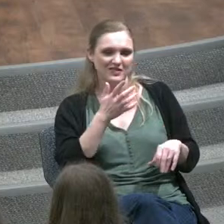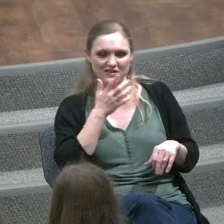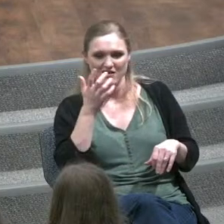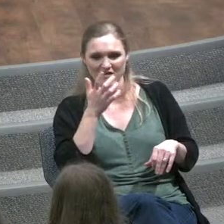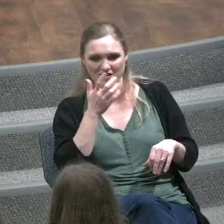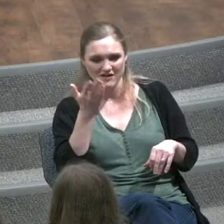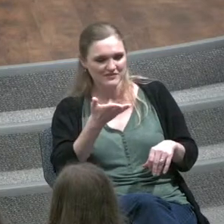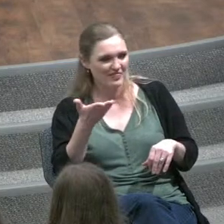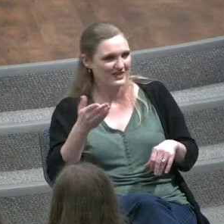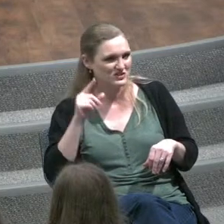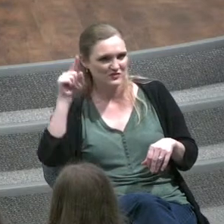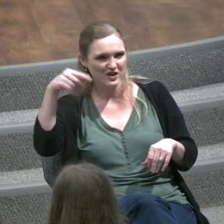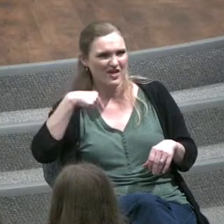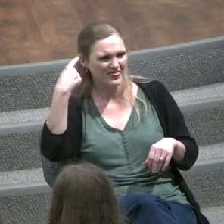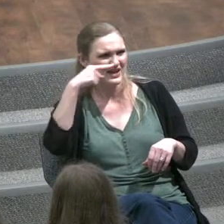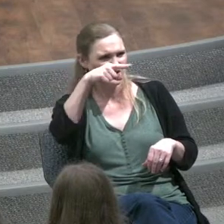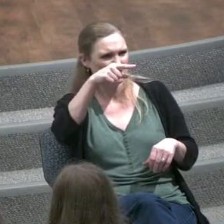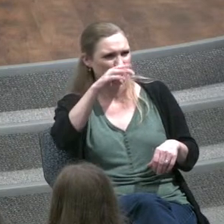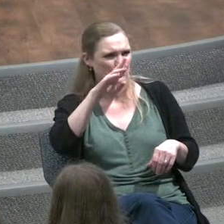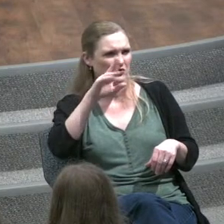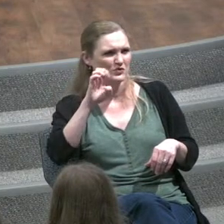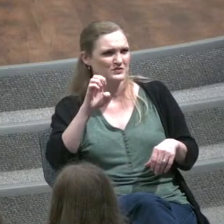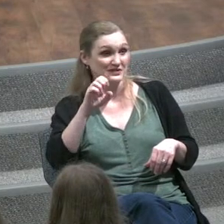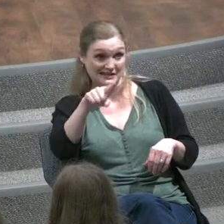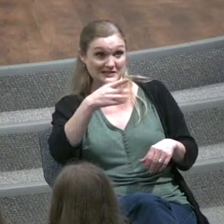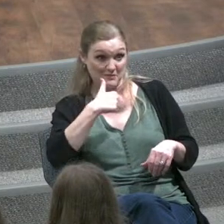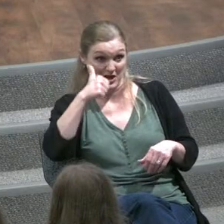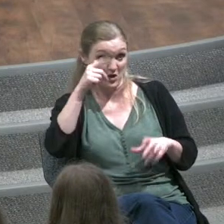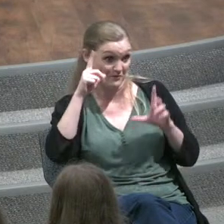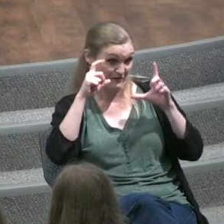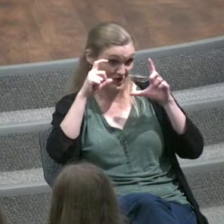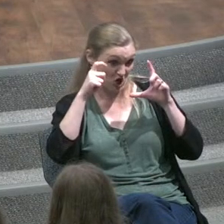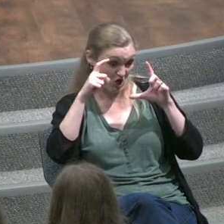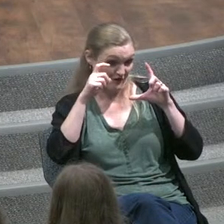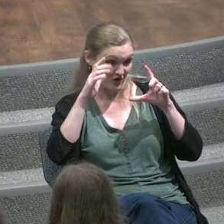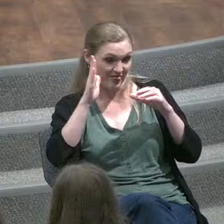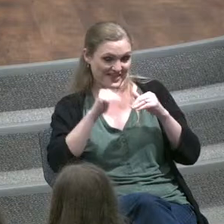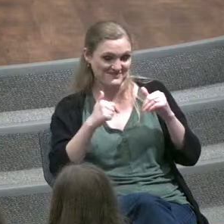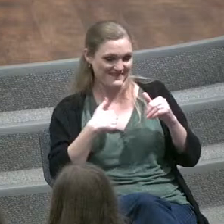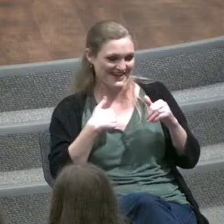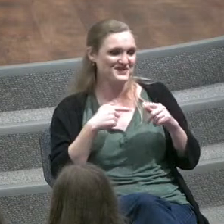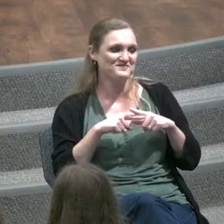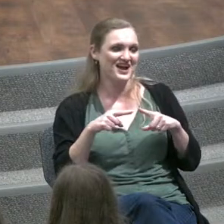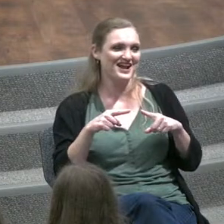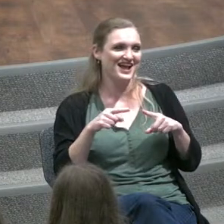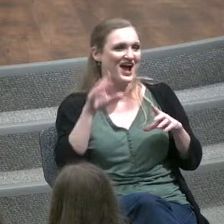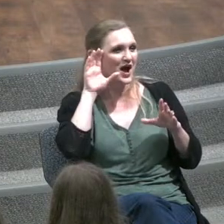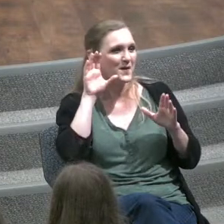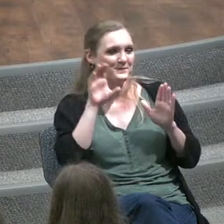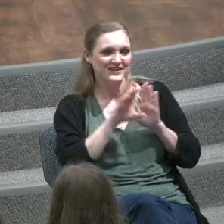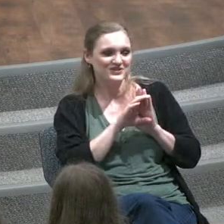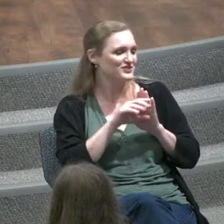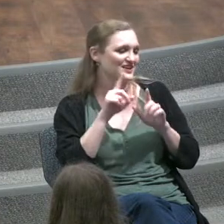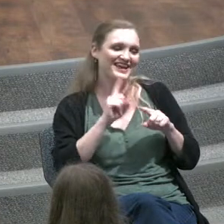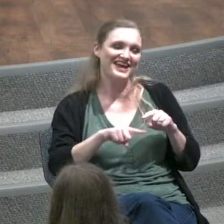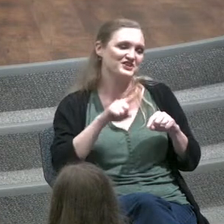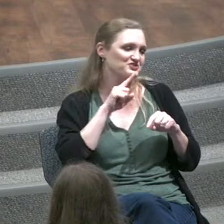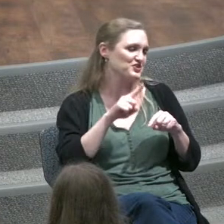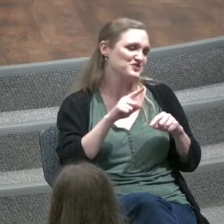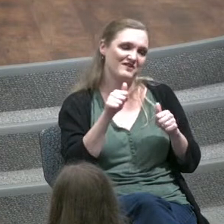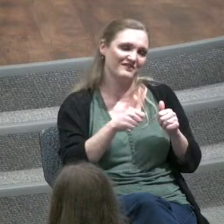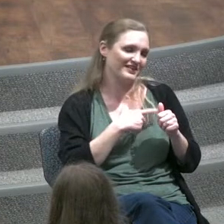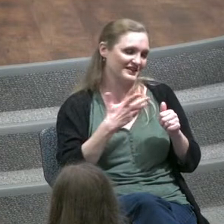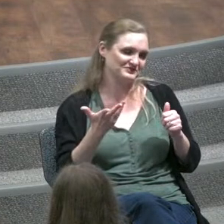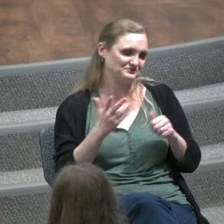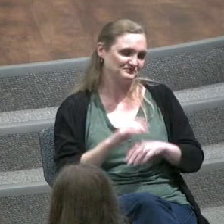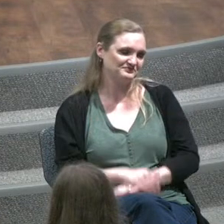there. I think Bruce would even agree, even though he's a much better photographer than I am. a picture just can't show you what it's really